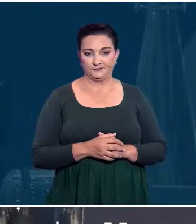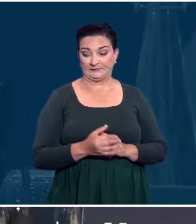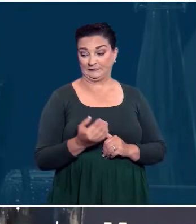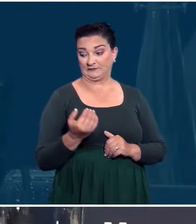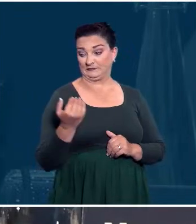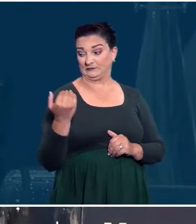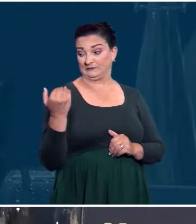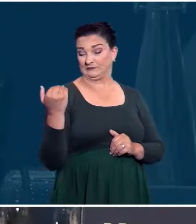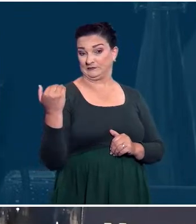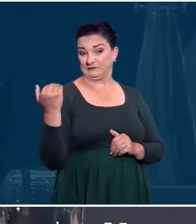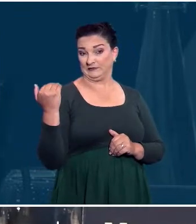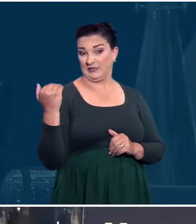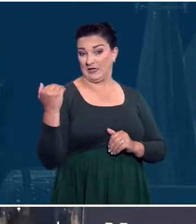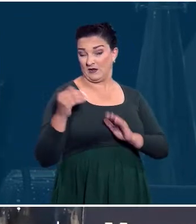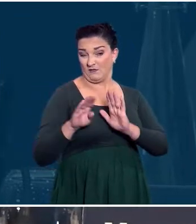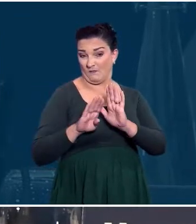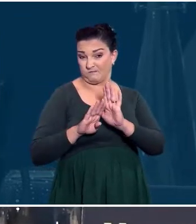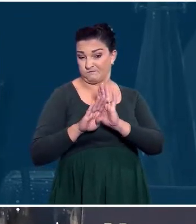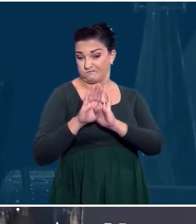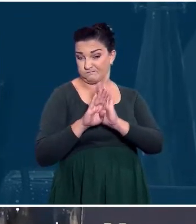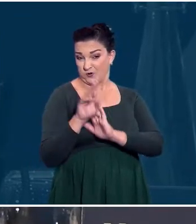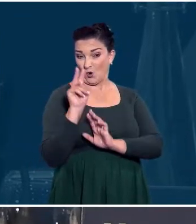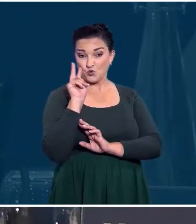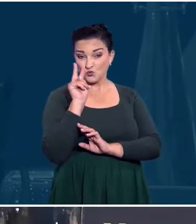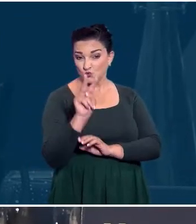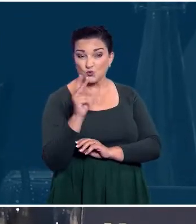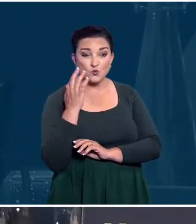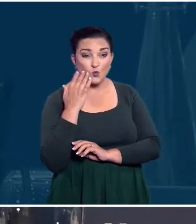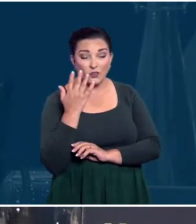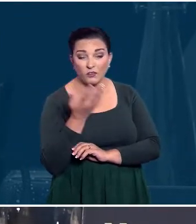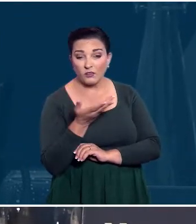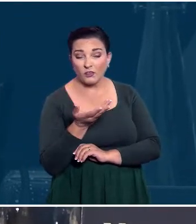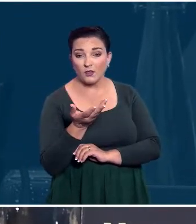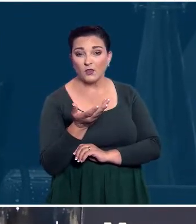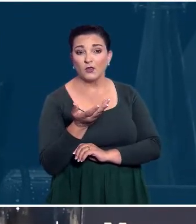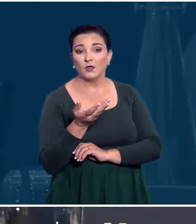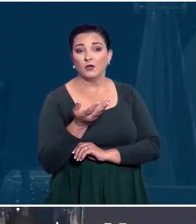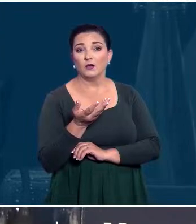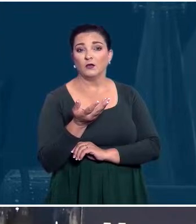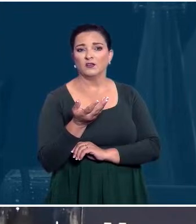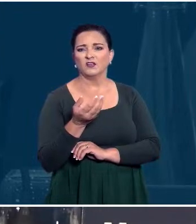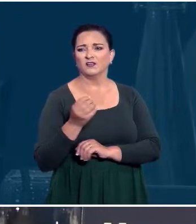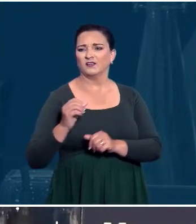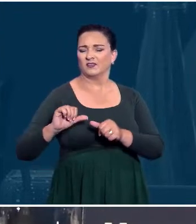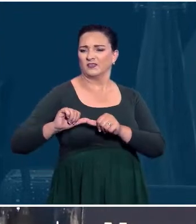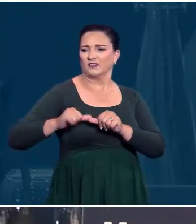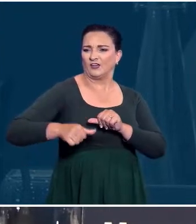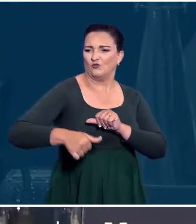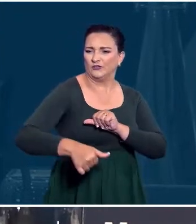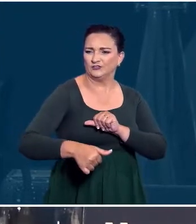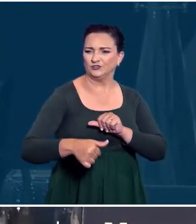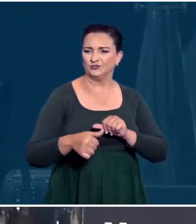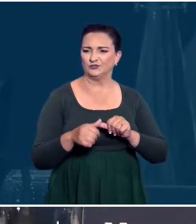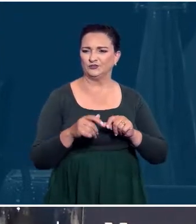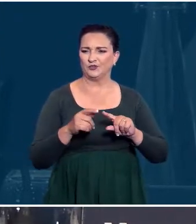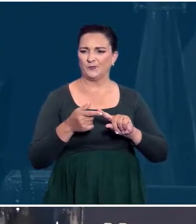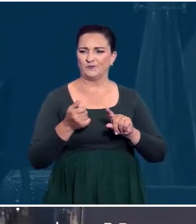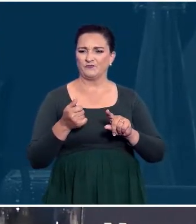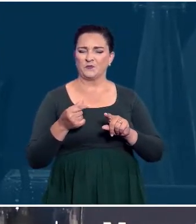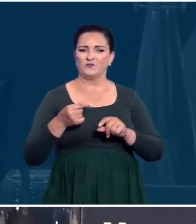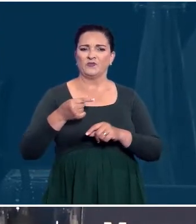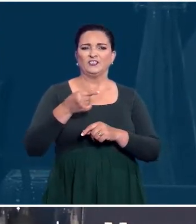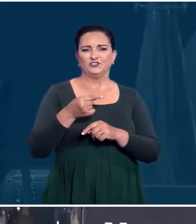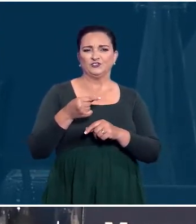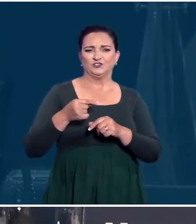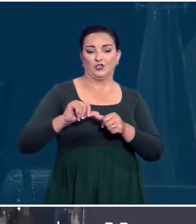increase in private sector investment we saw was in response to the need for embedded generation. And so you had